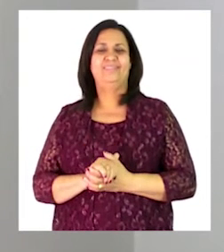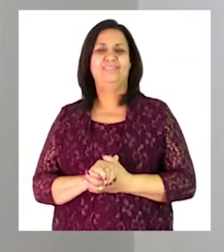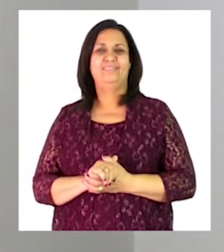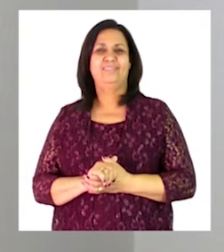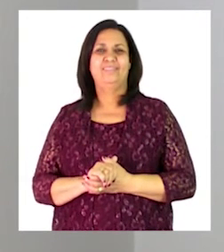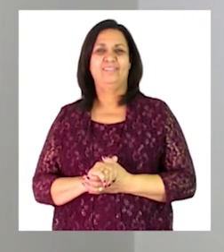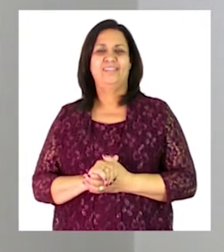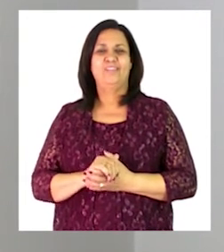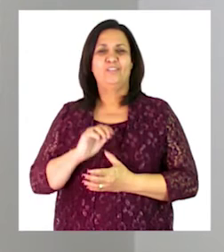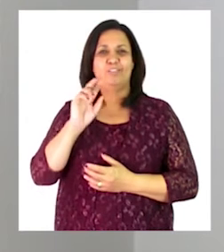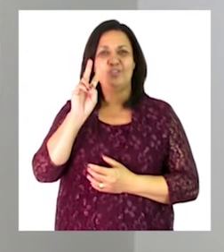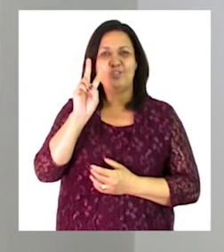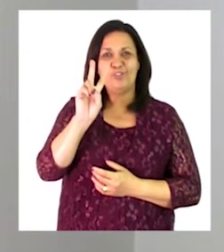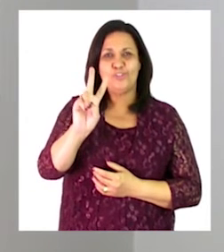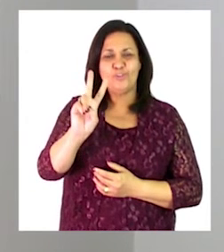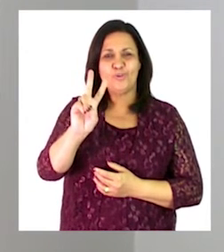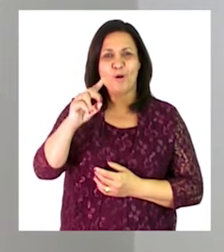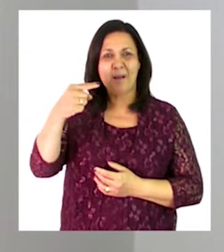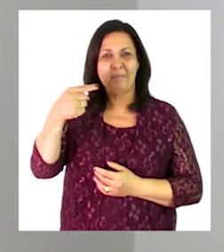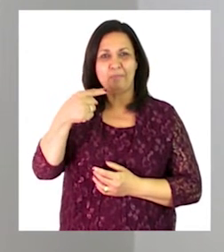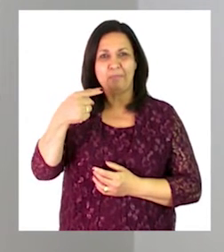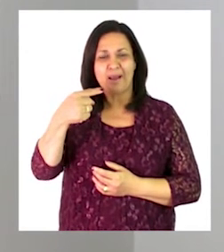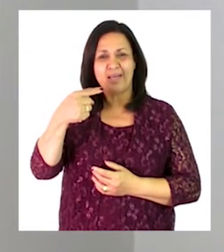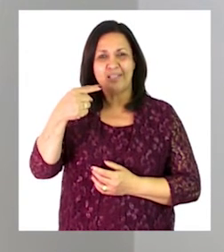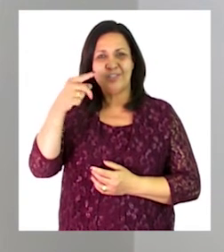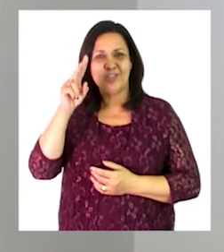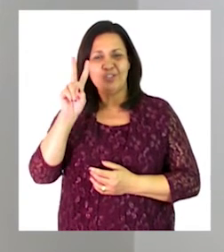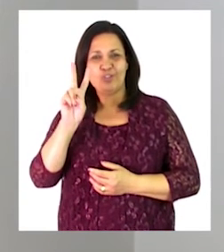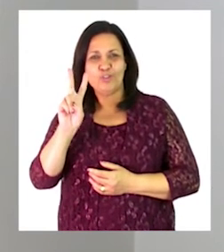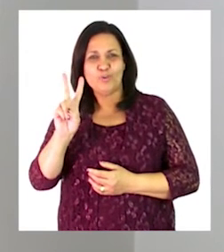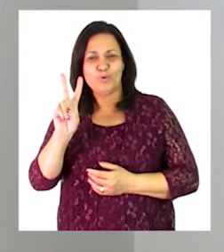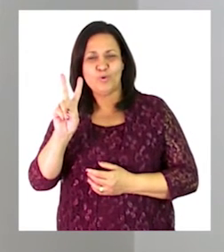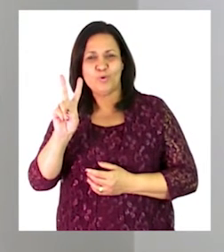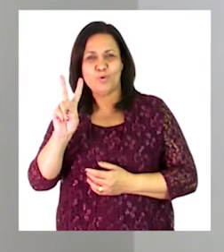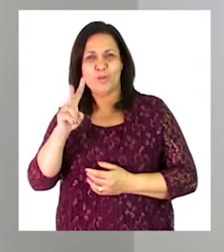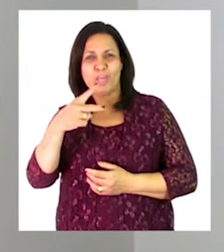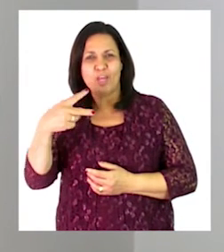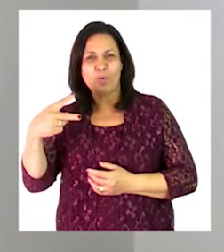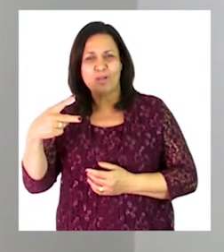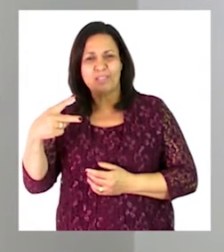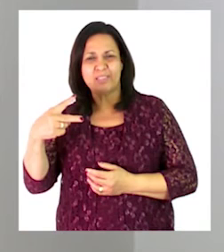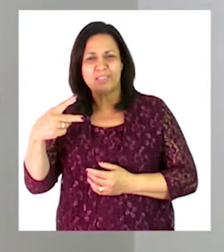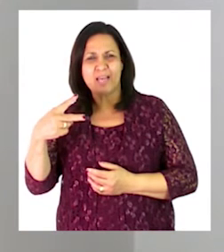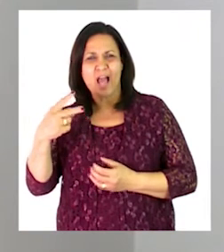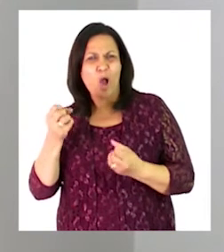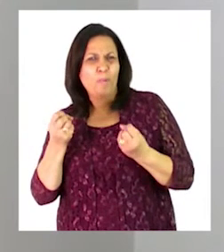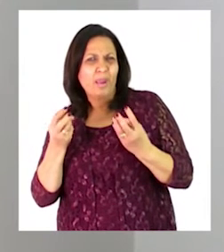sum. It says 2 minus 2